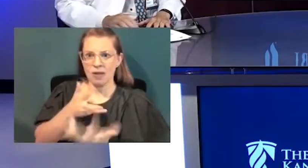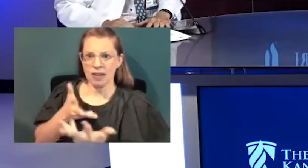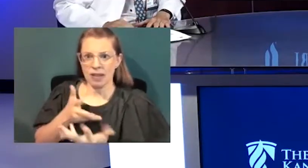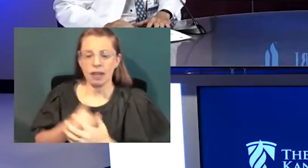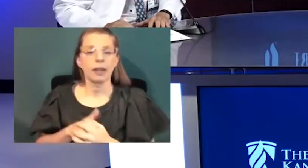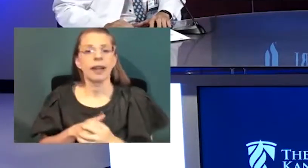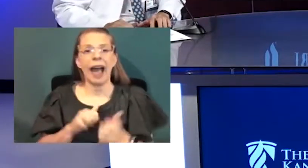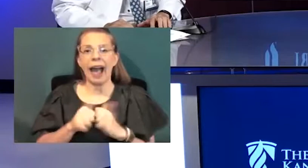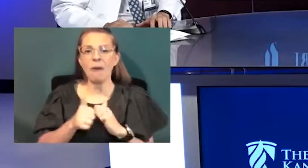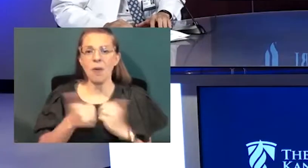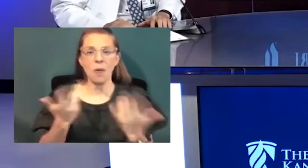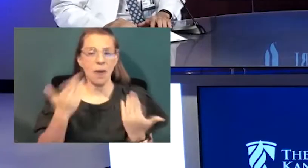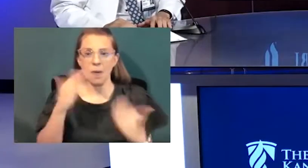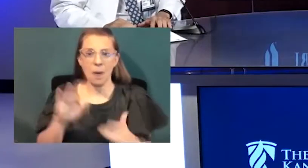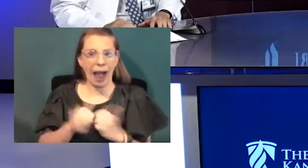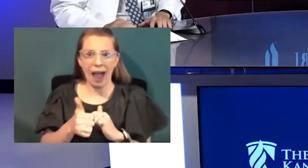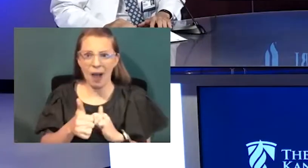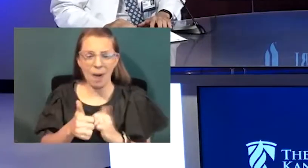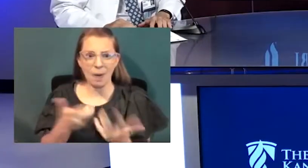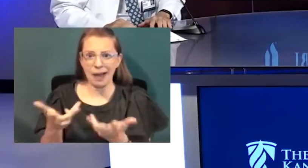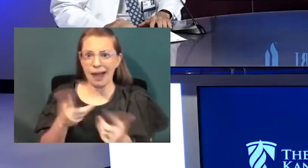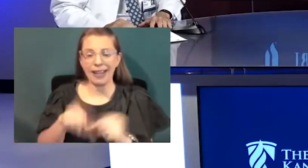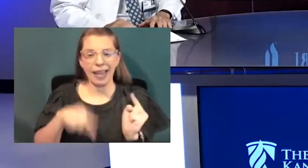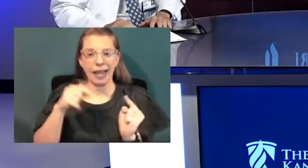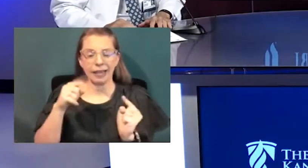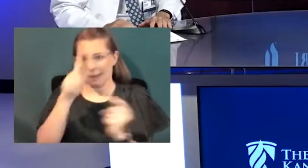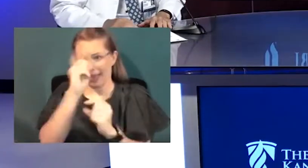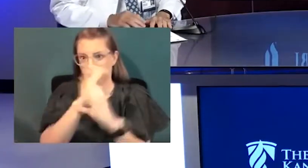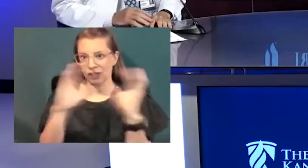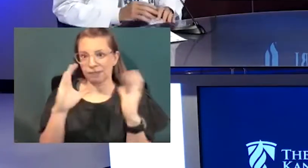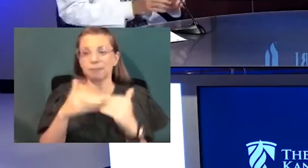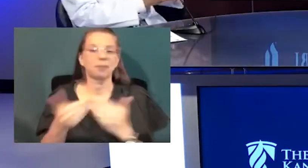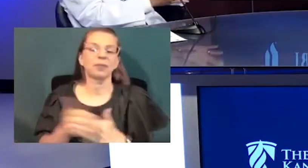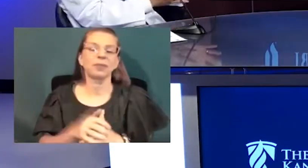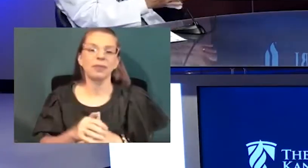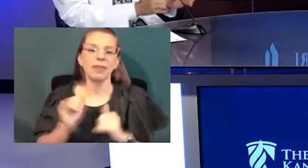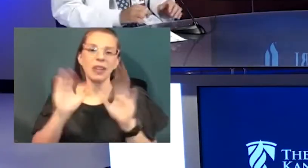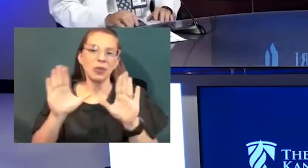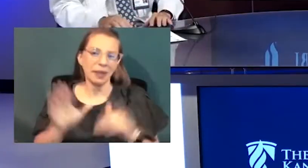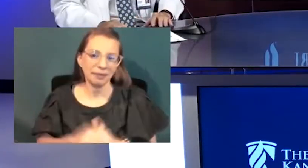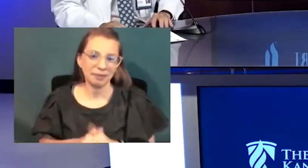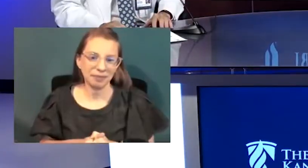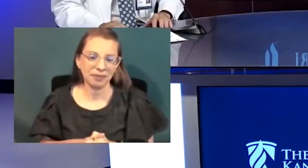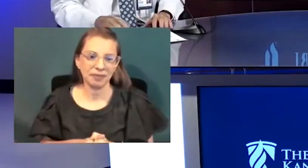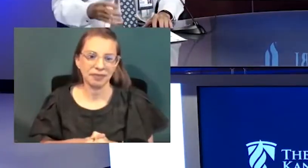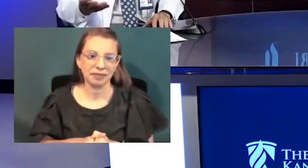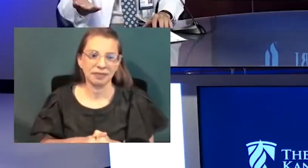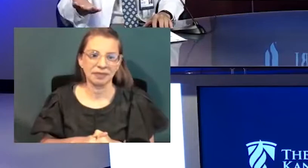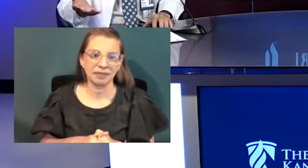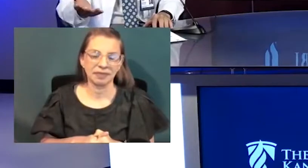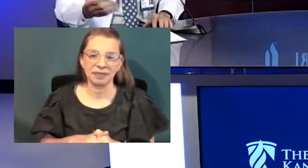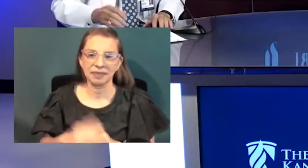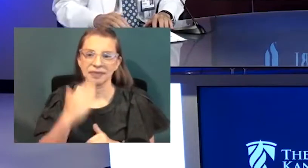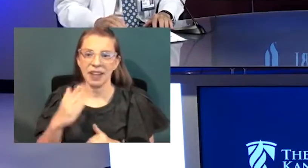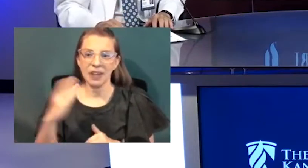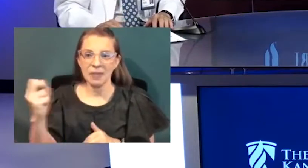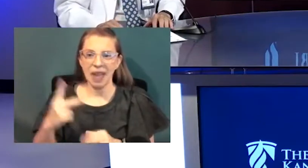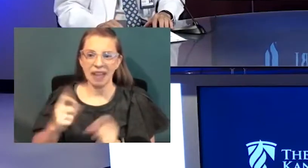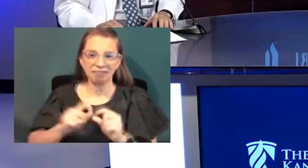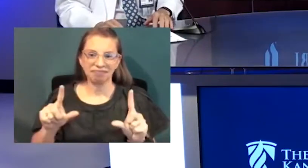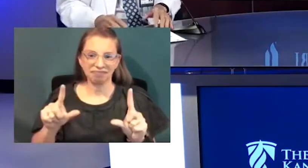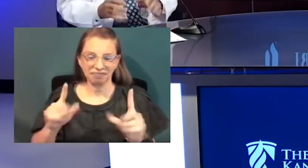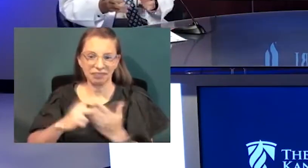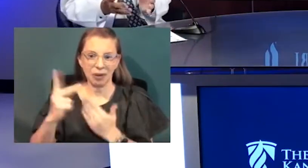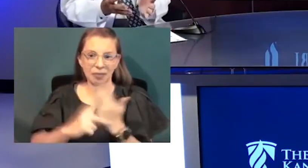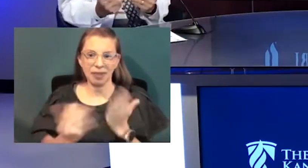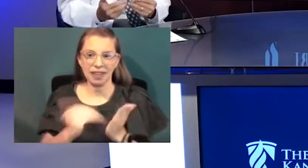can't imagine. I just can't imagine. Well, that's great. So, well, thanks for being back on our program again today. And we also want to thank you for